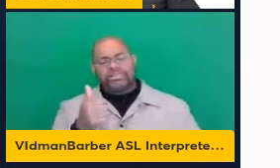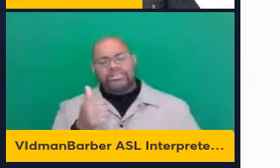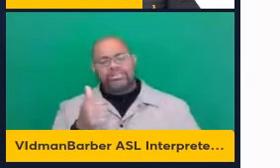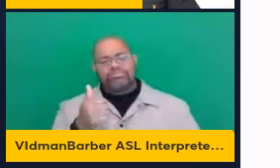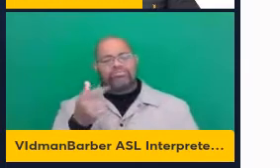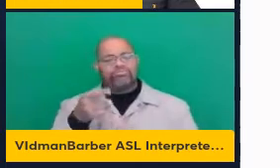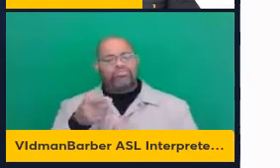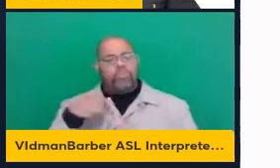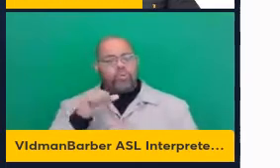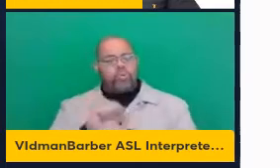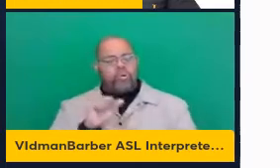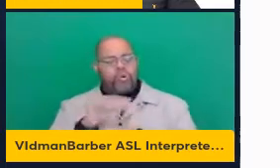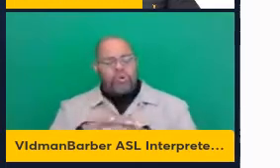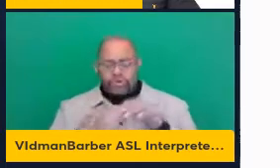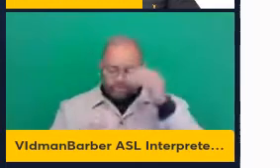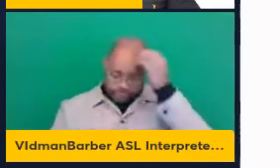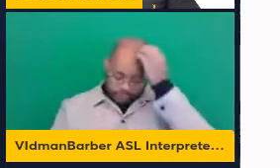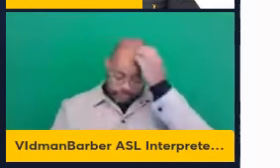we work on.